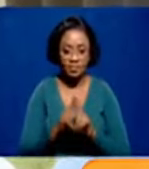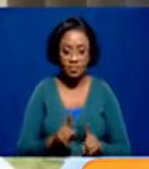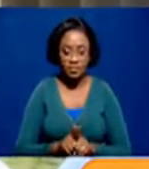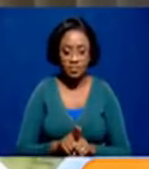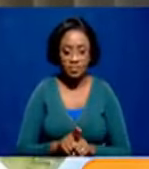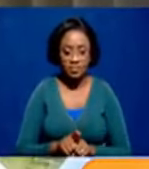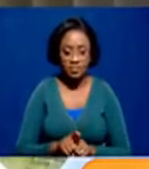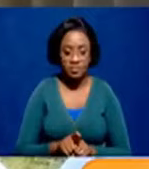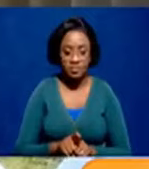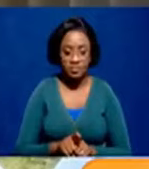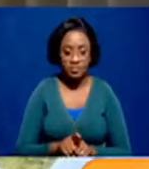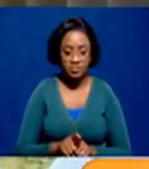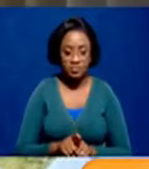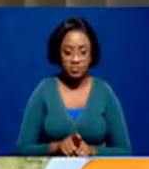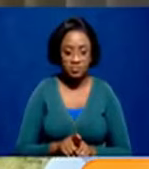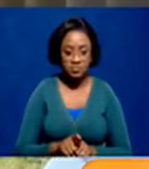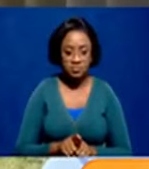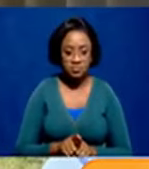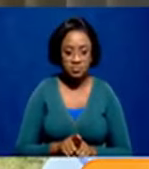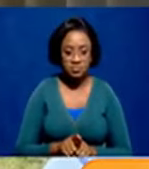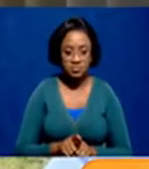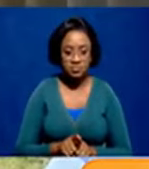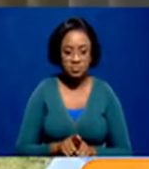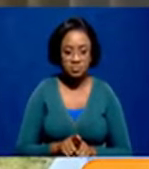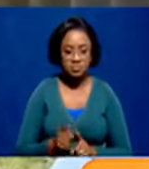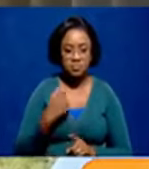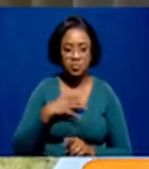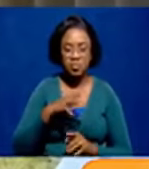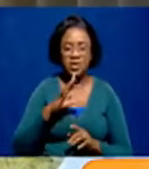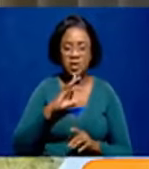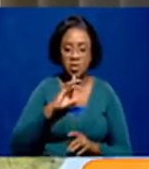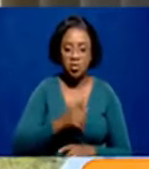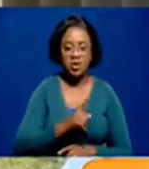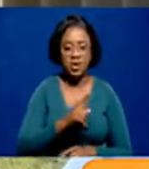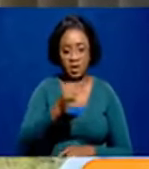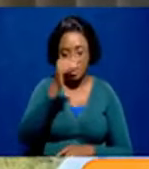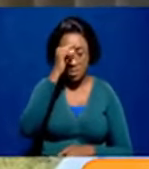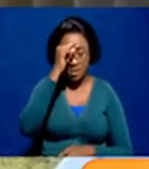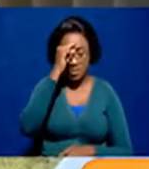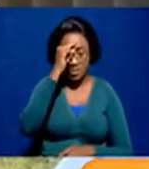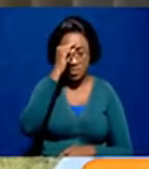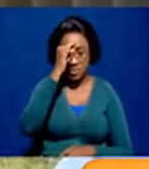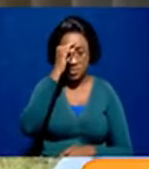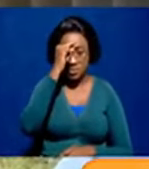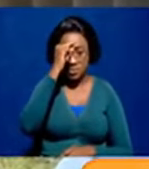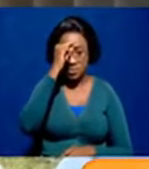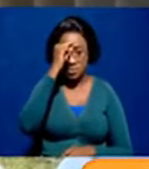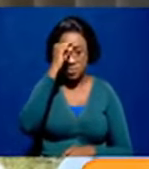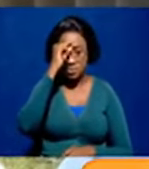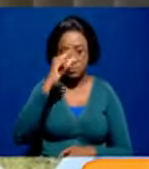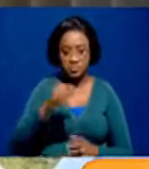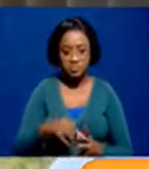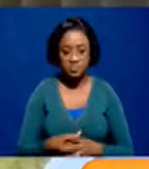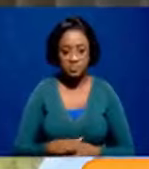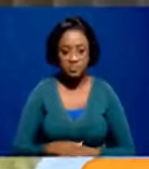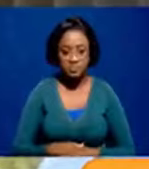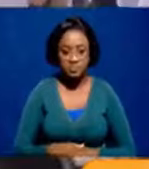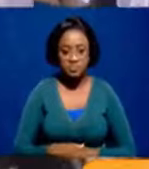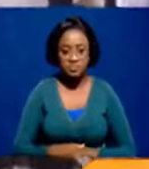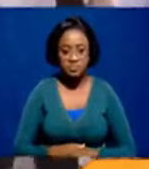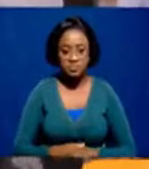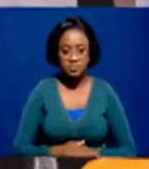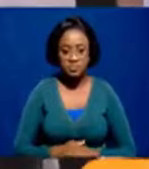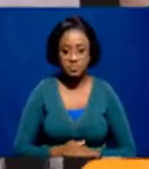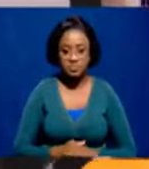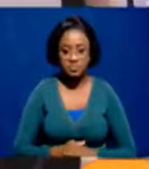to compel the government to pay the school fees for the doctors in school and post the interns, because those are the reasons why we went